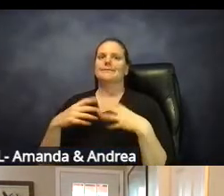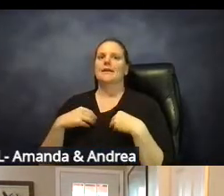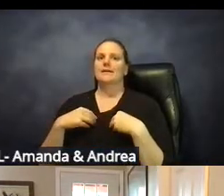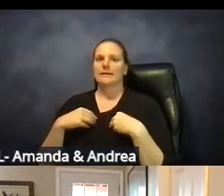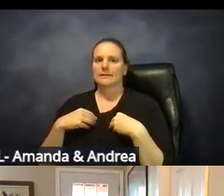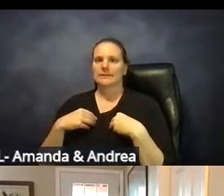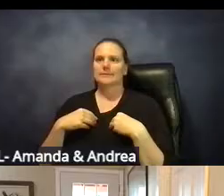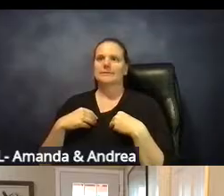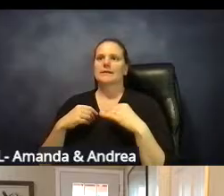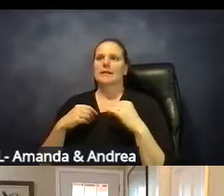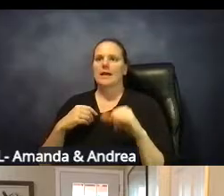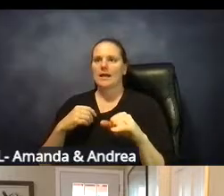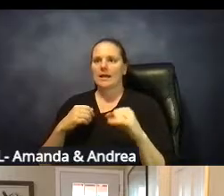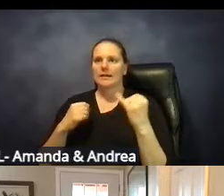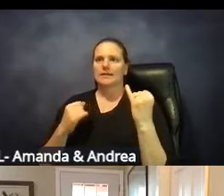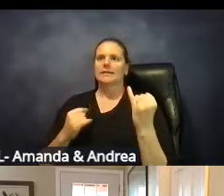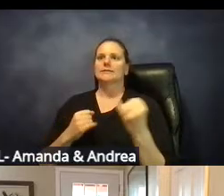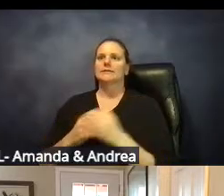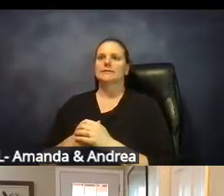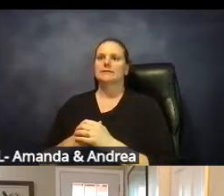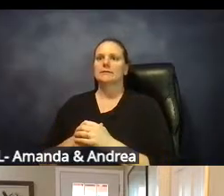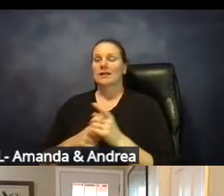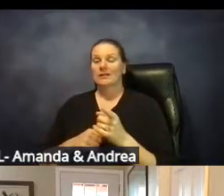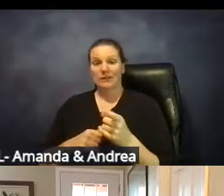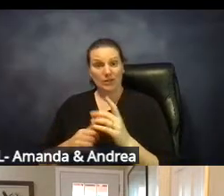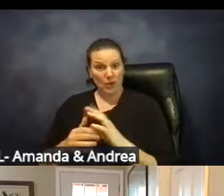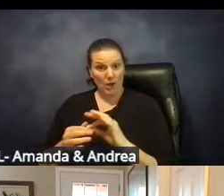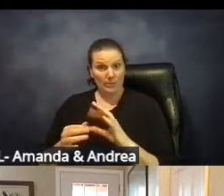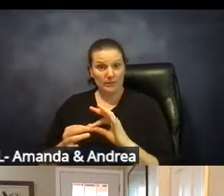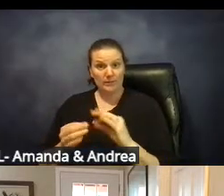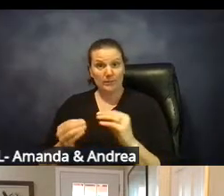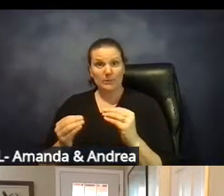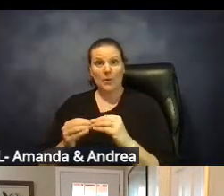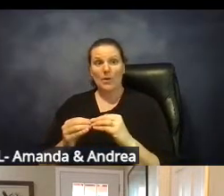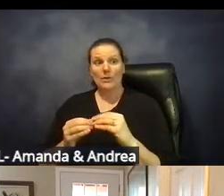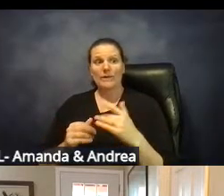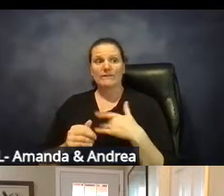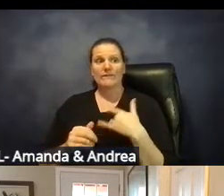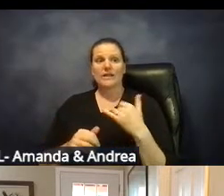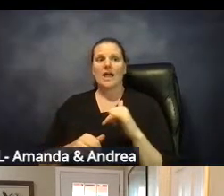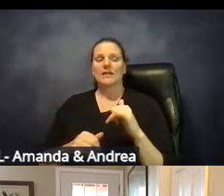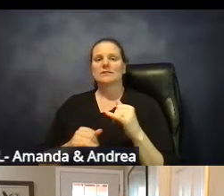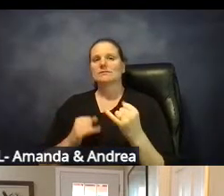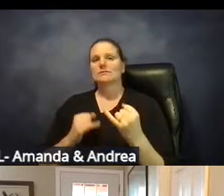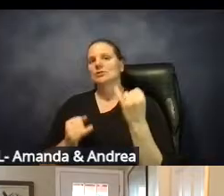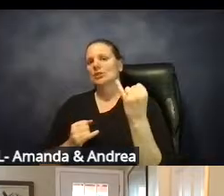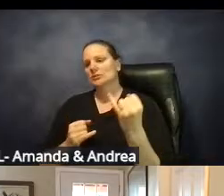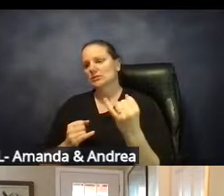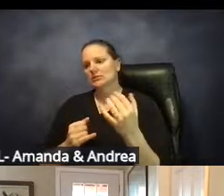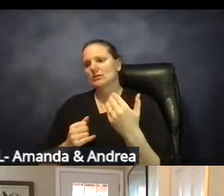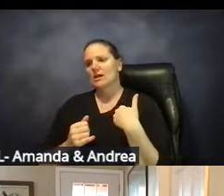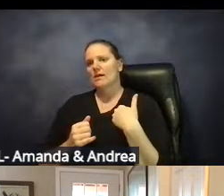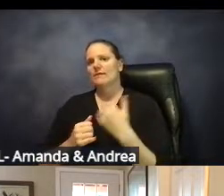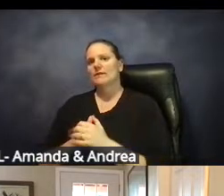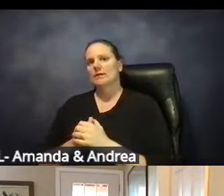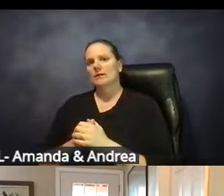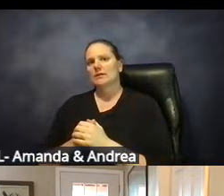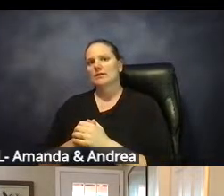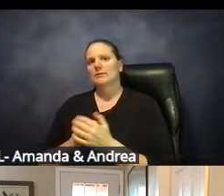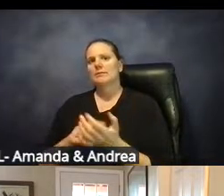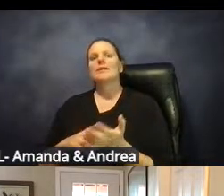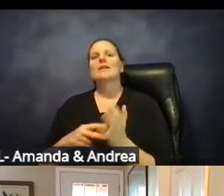account and whether, the opportunity to comment on whether we feel like our suggestions have had a